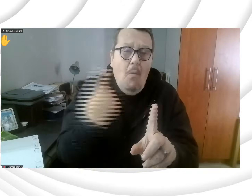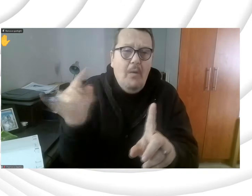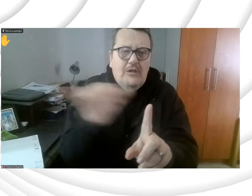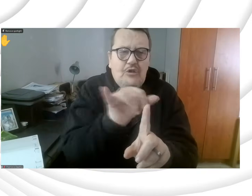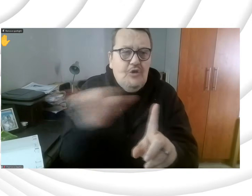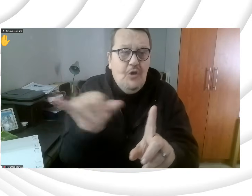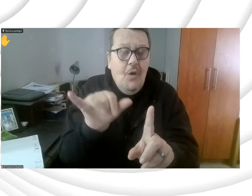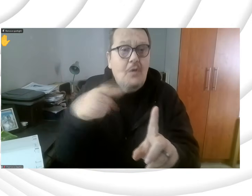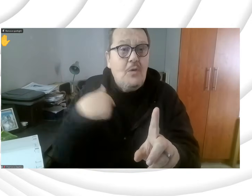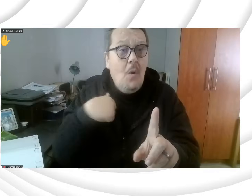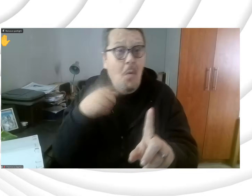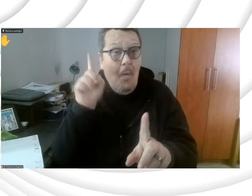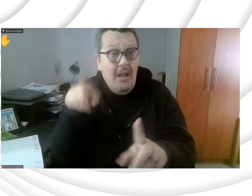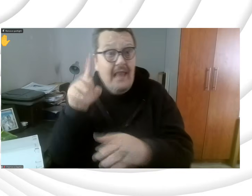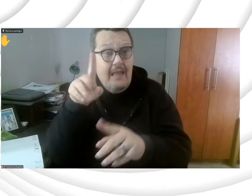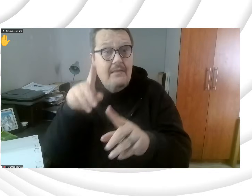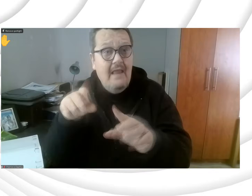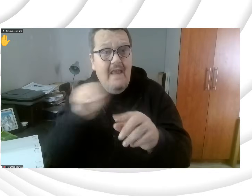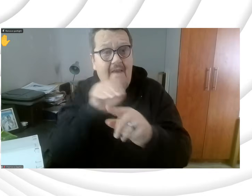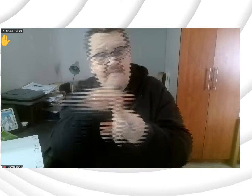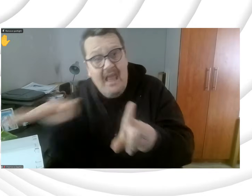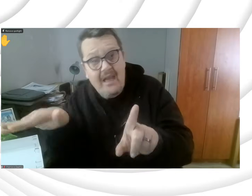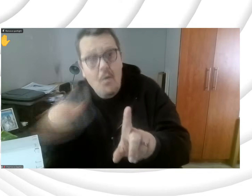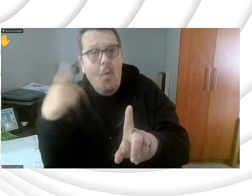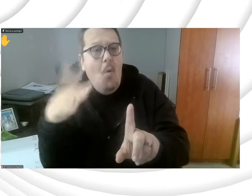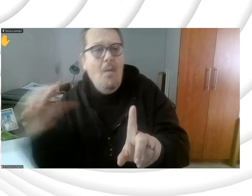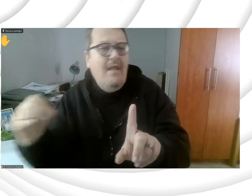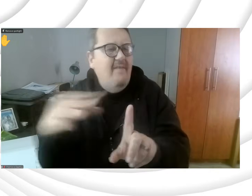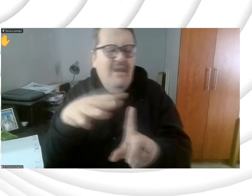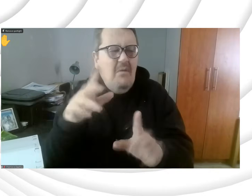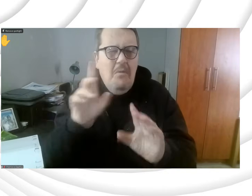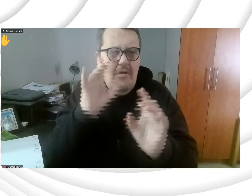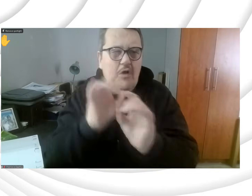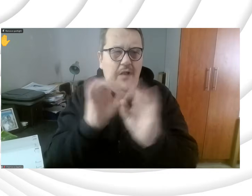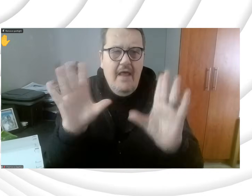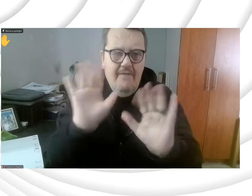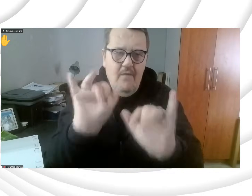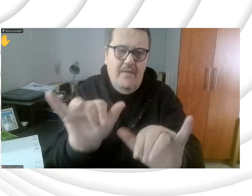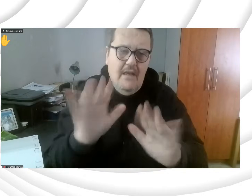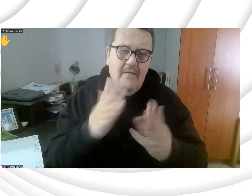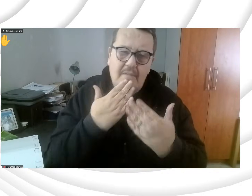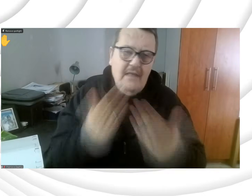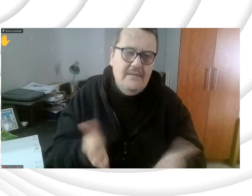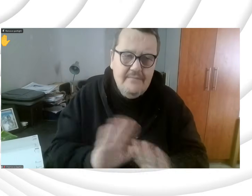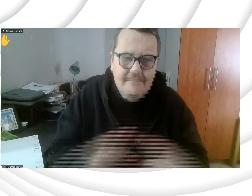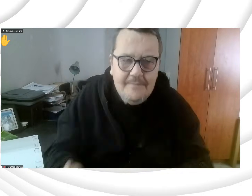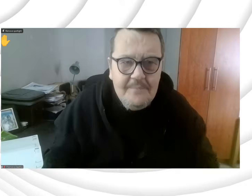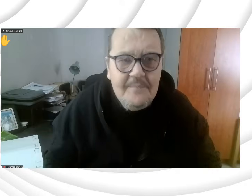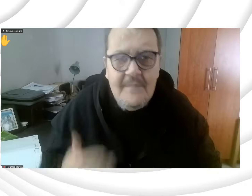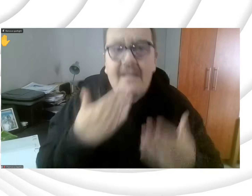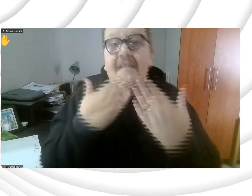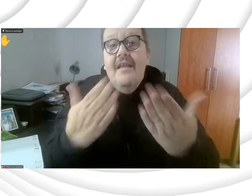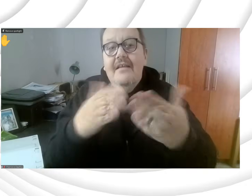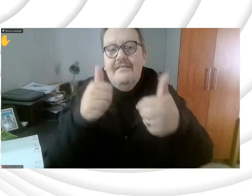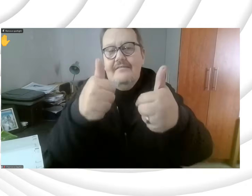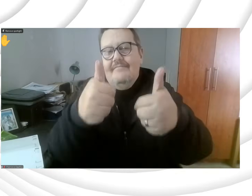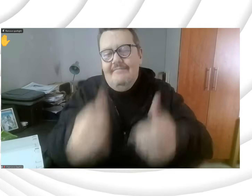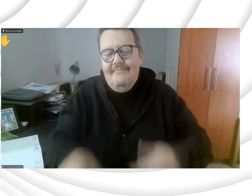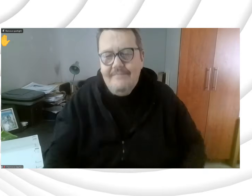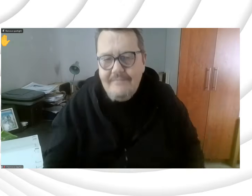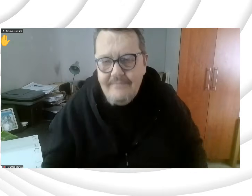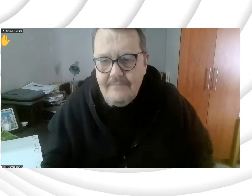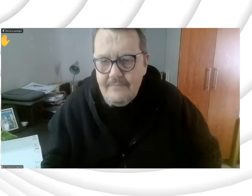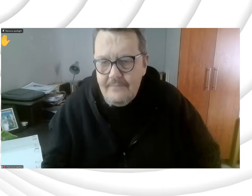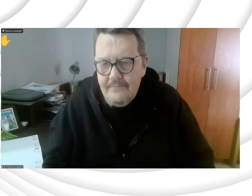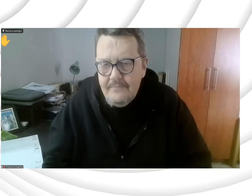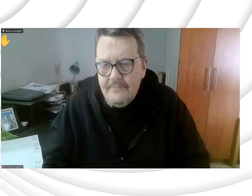SADiLaR involved? We just want clarification on that. Who influenced which parties? We just need clarification on that